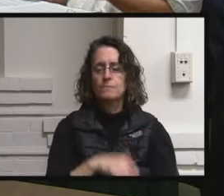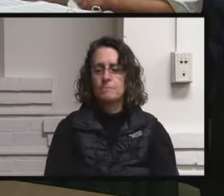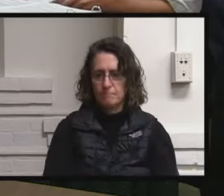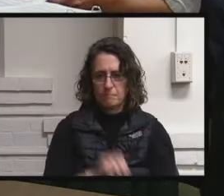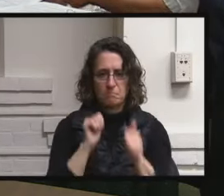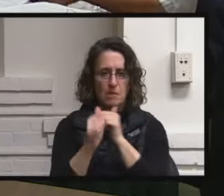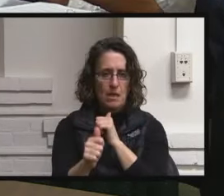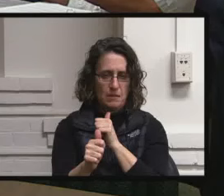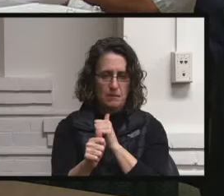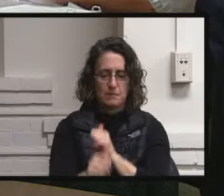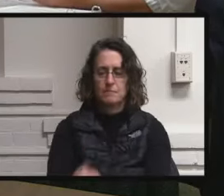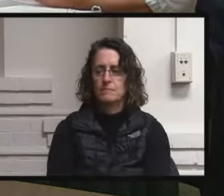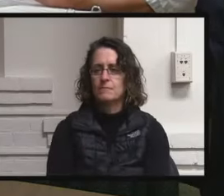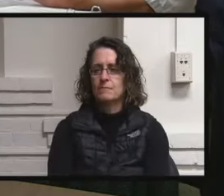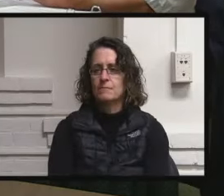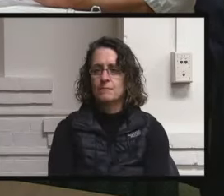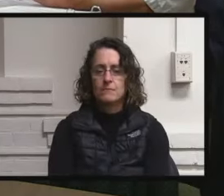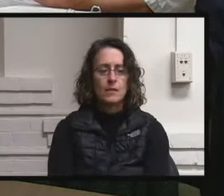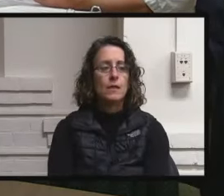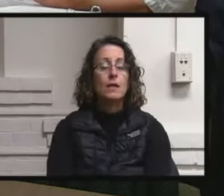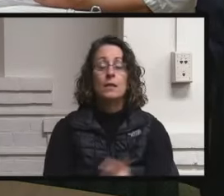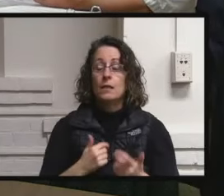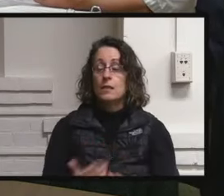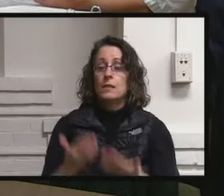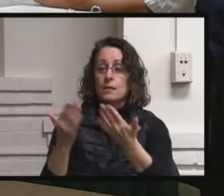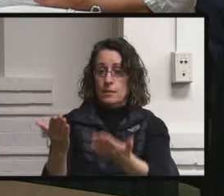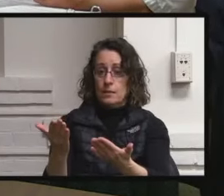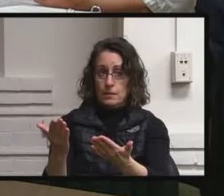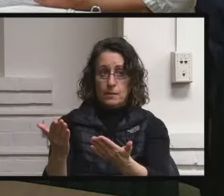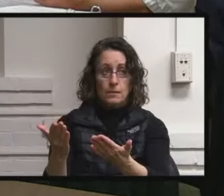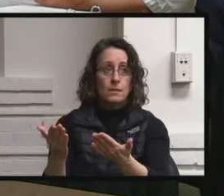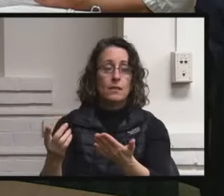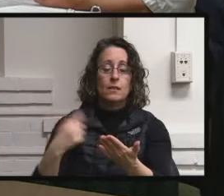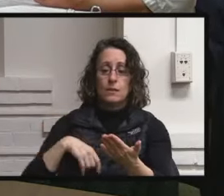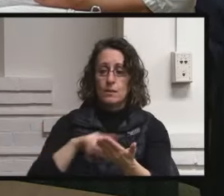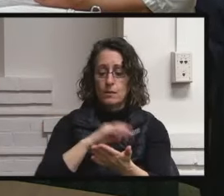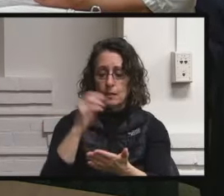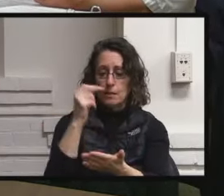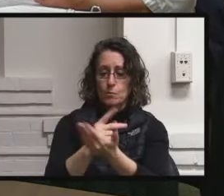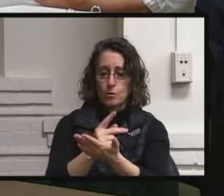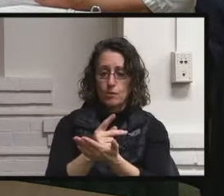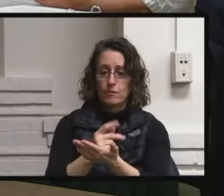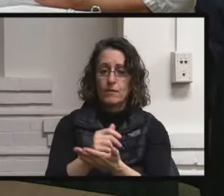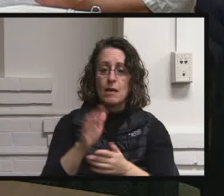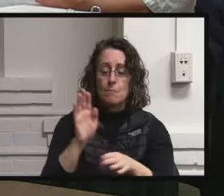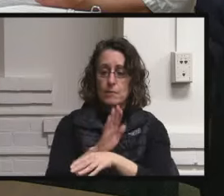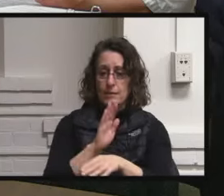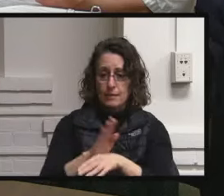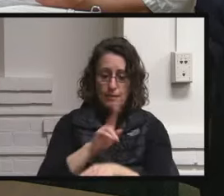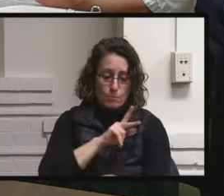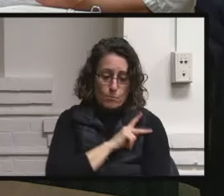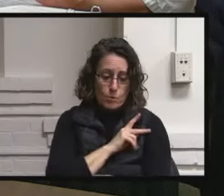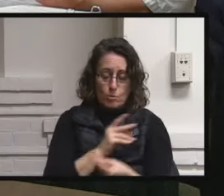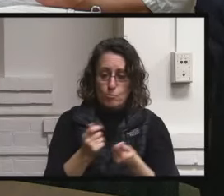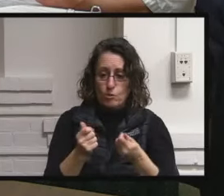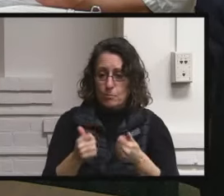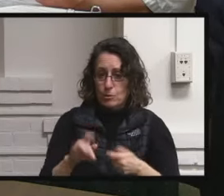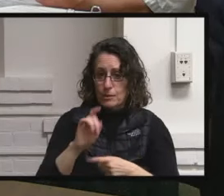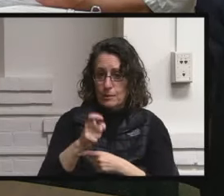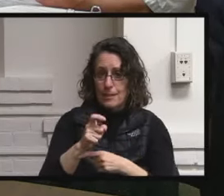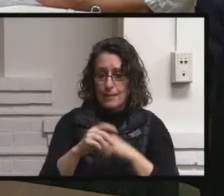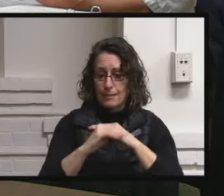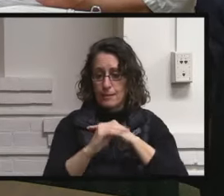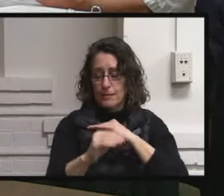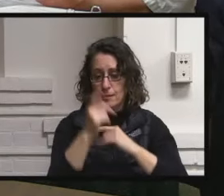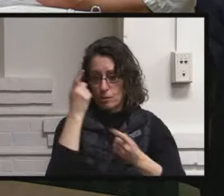carries 4-0. I move that we approve the business personal property tax stabilization agreement between